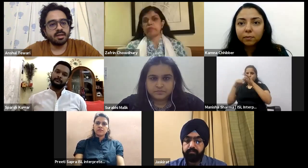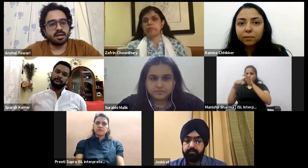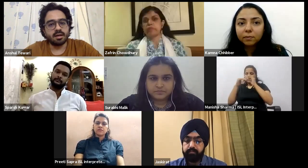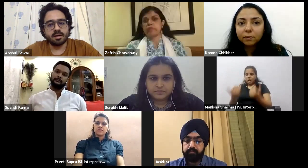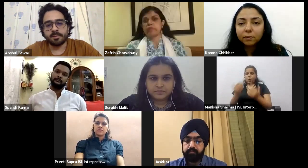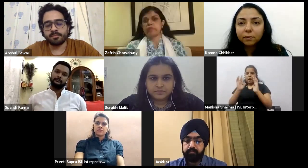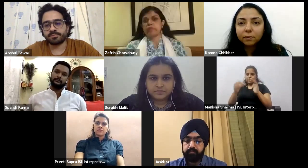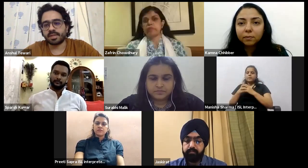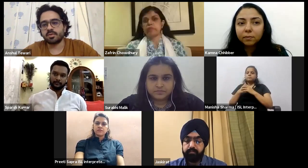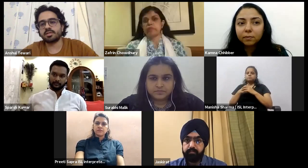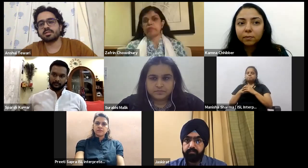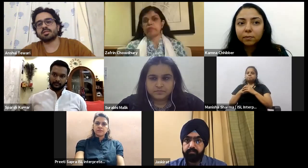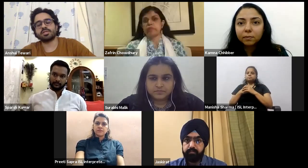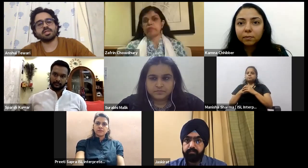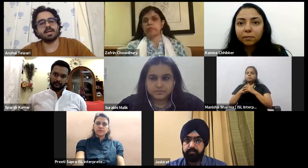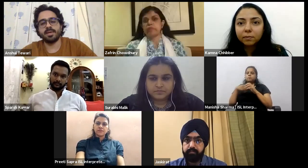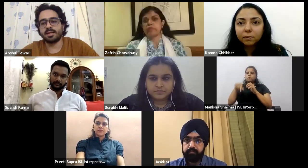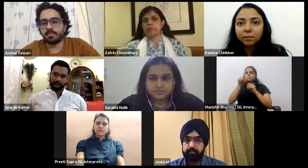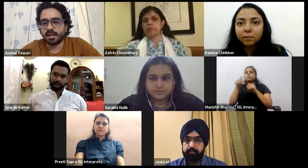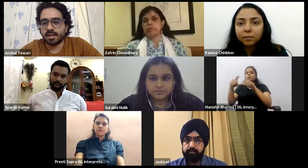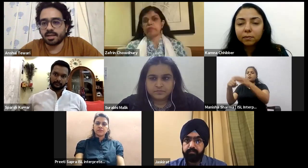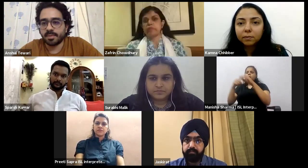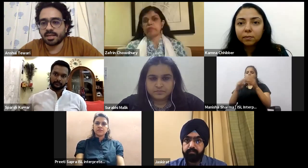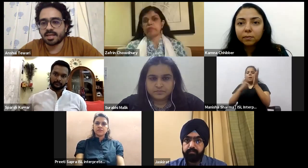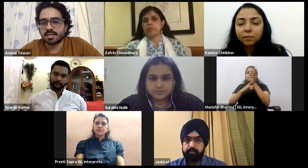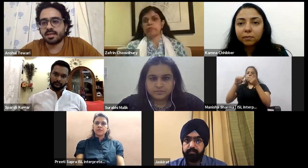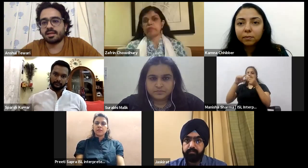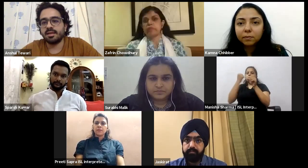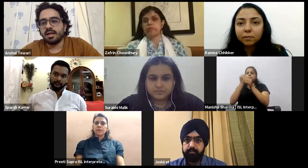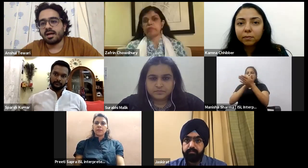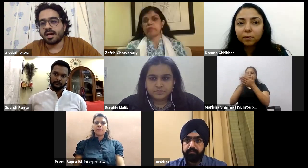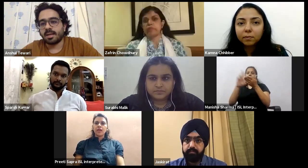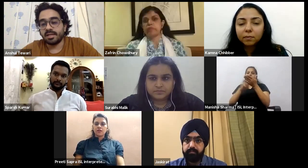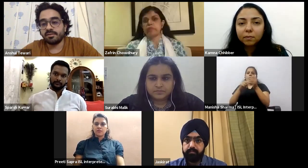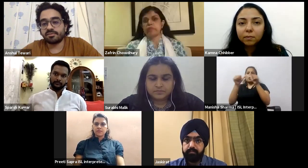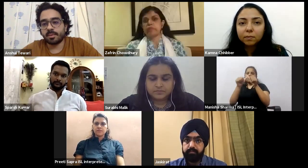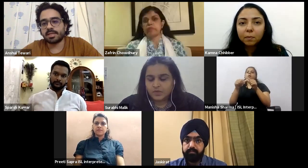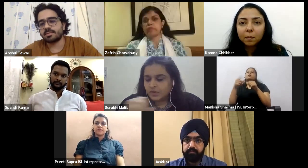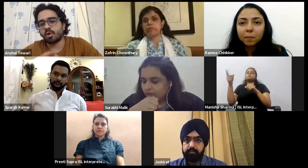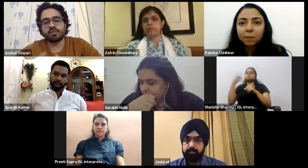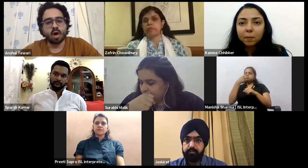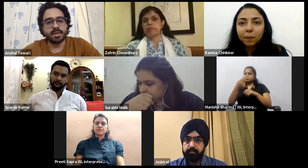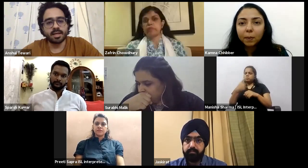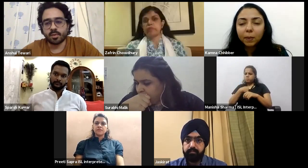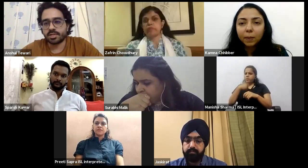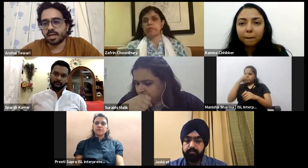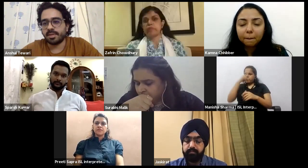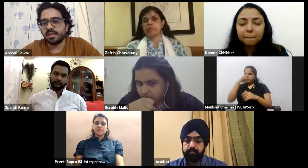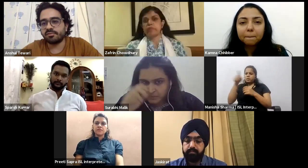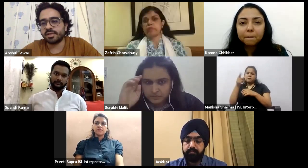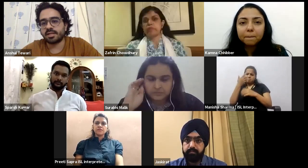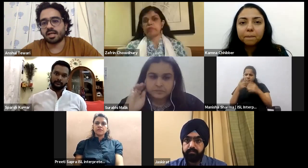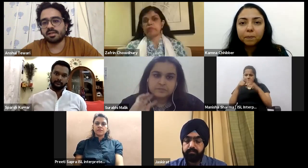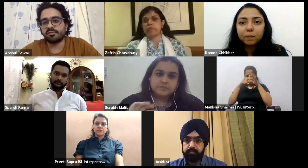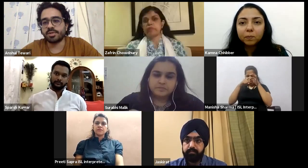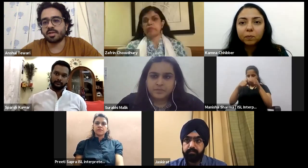point. So this question is by Meghna Pandey, and Meghna is asking, it's more of a comment and a question. I